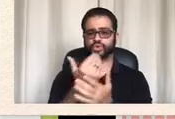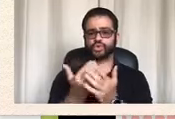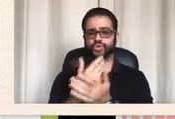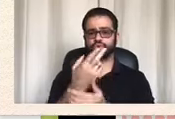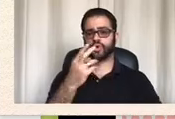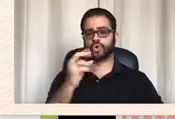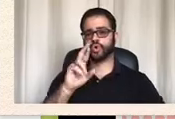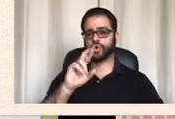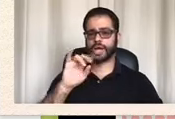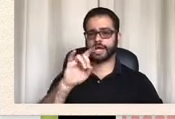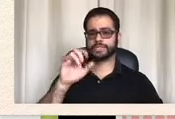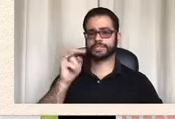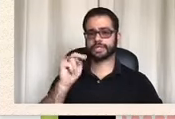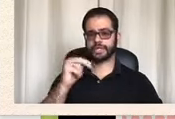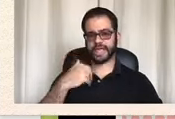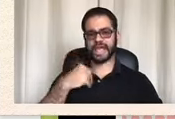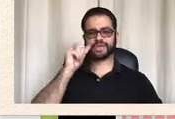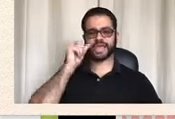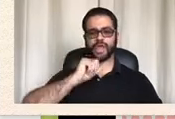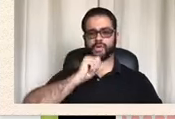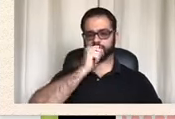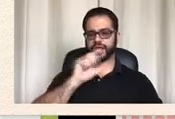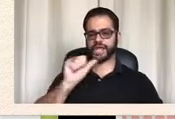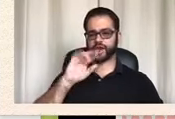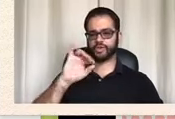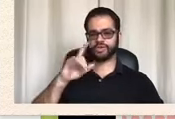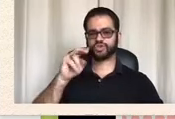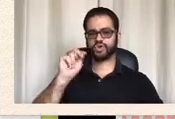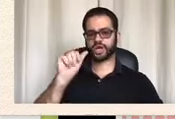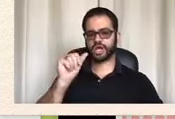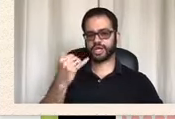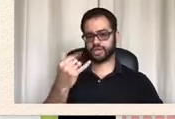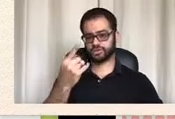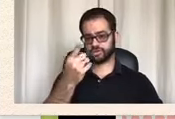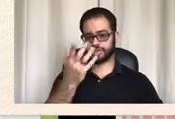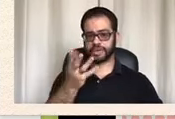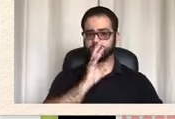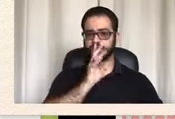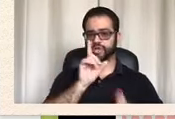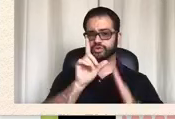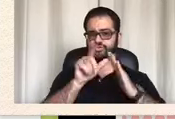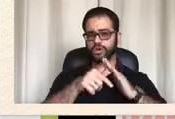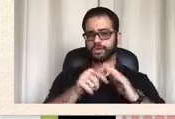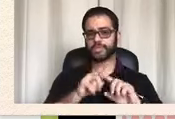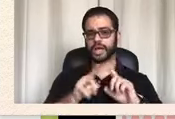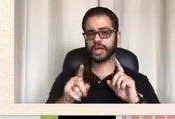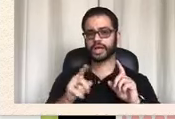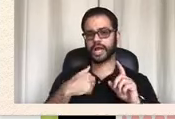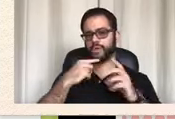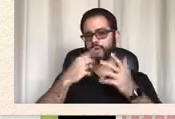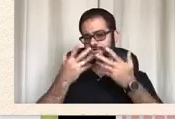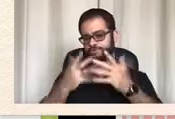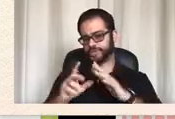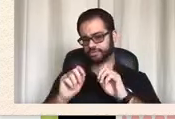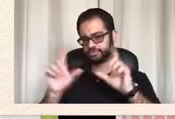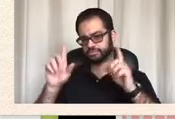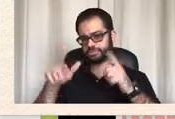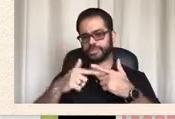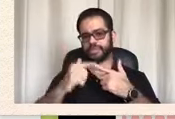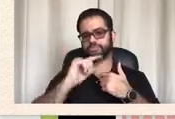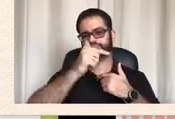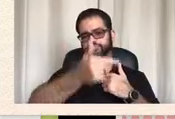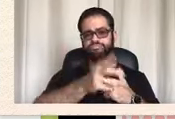Arizona with us today, and maybe he'll talk about it in a little while. I'll finish this slide, let him talk about his